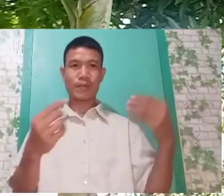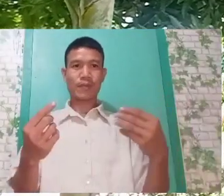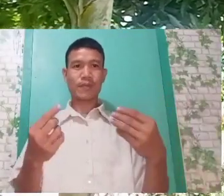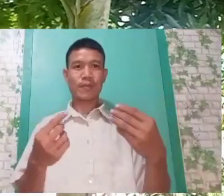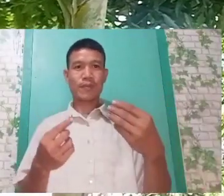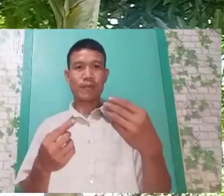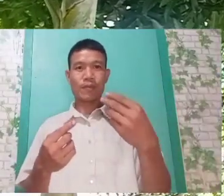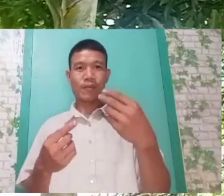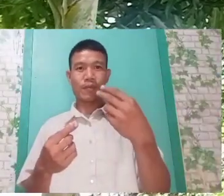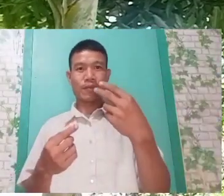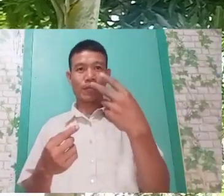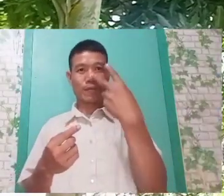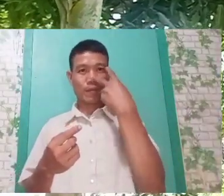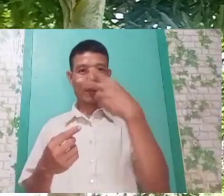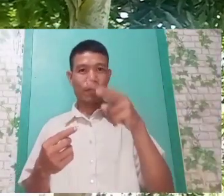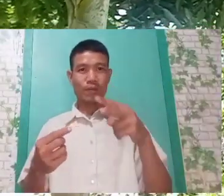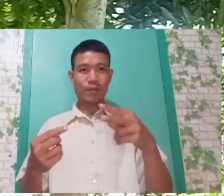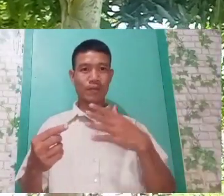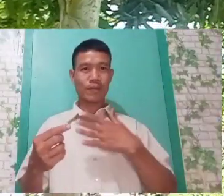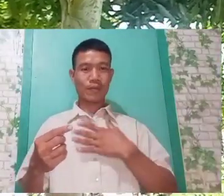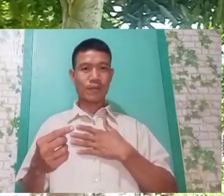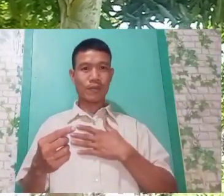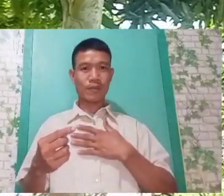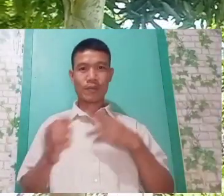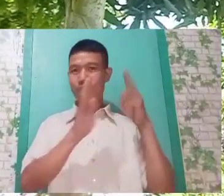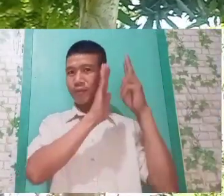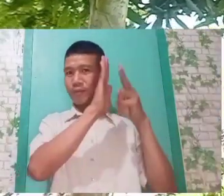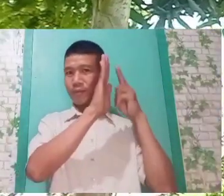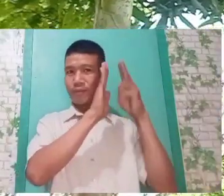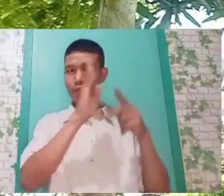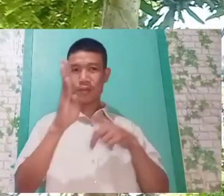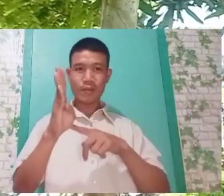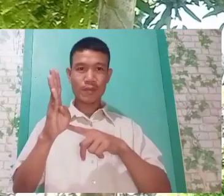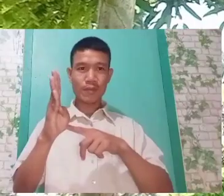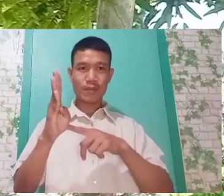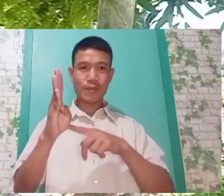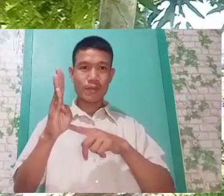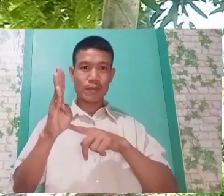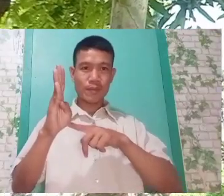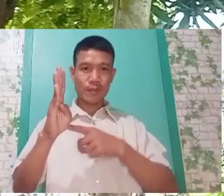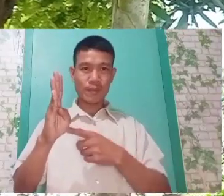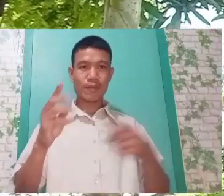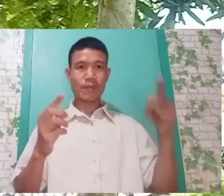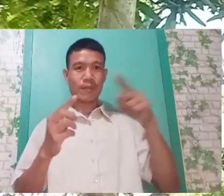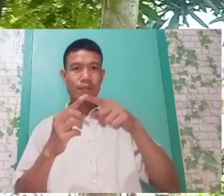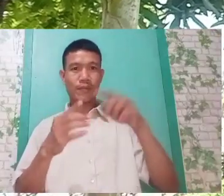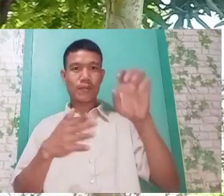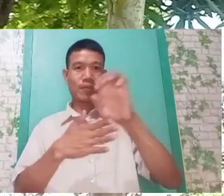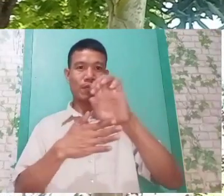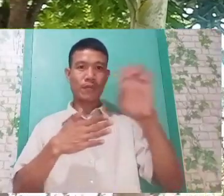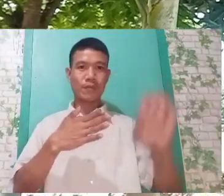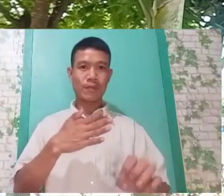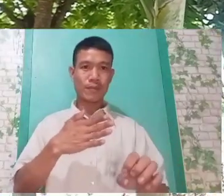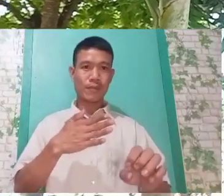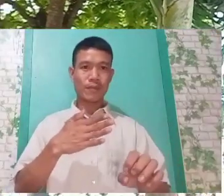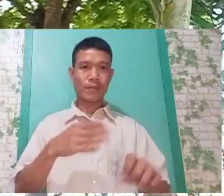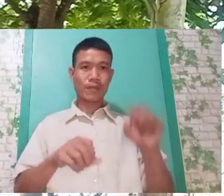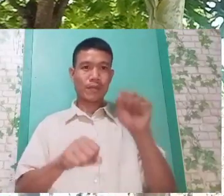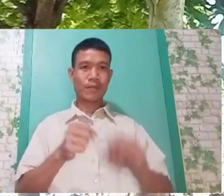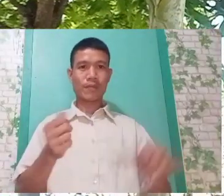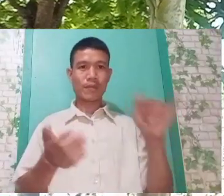So I hope that you're going to watch my video guys from the beginning till the end,